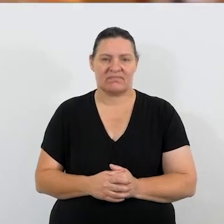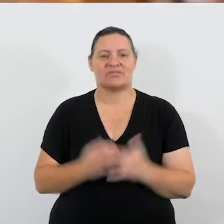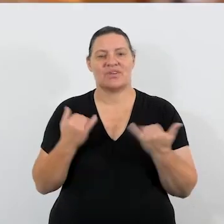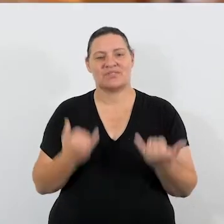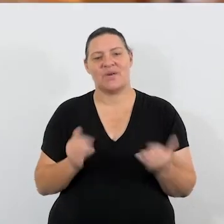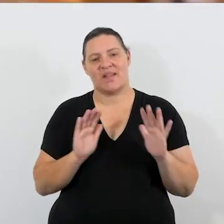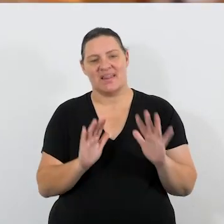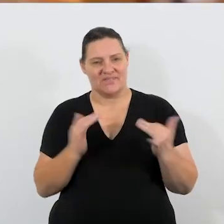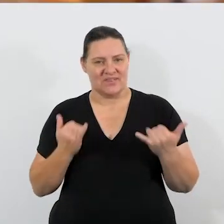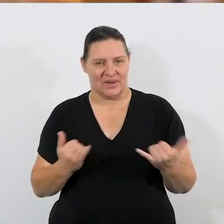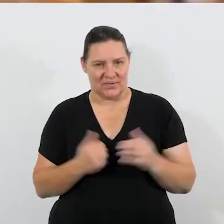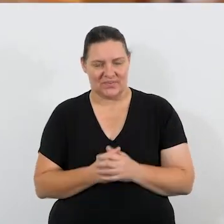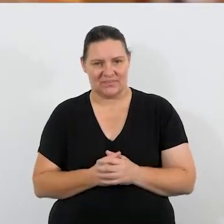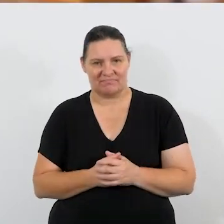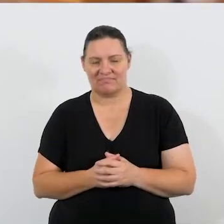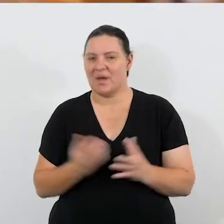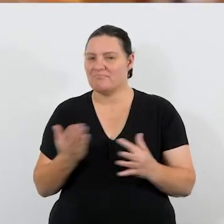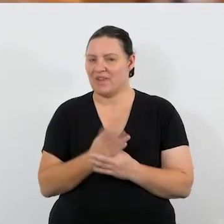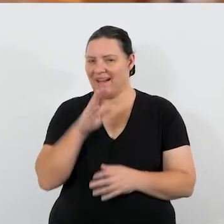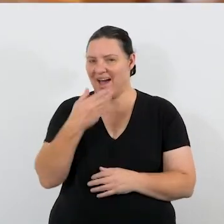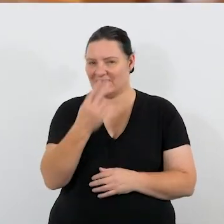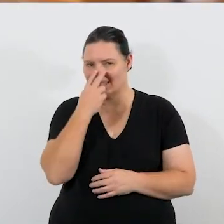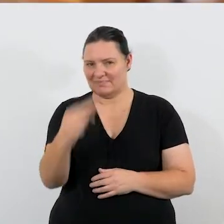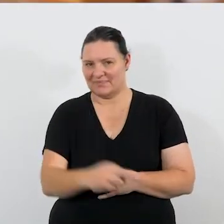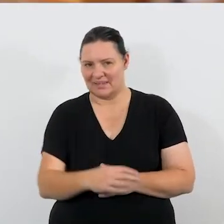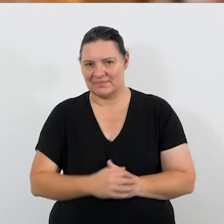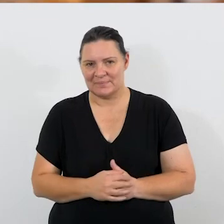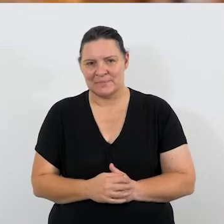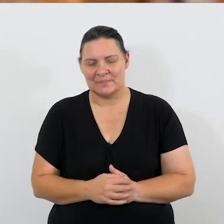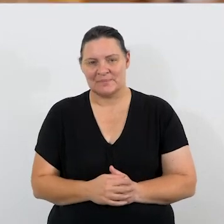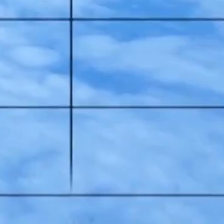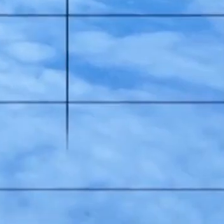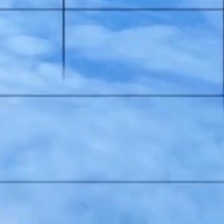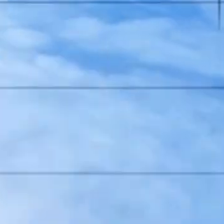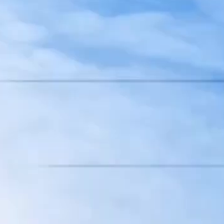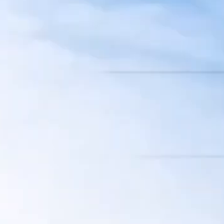So we are going to leave it there for now, and I'll see you after the ad break.